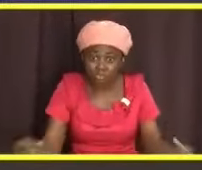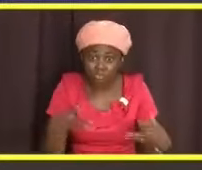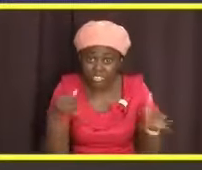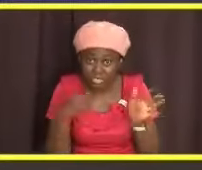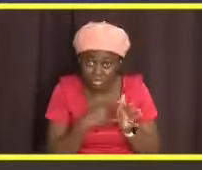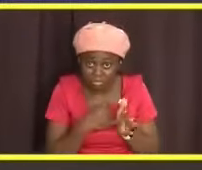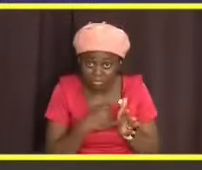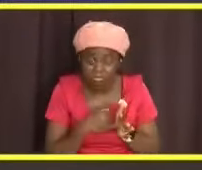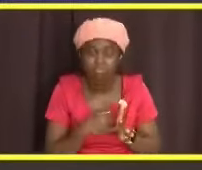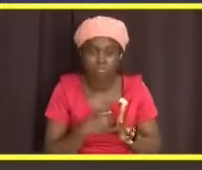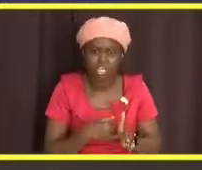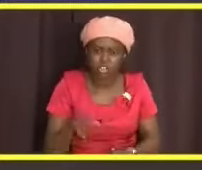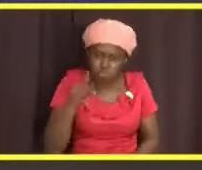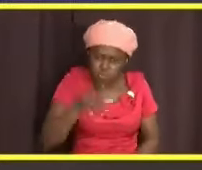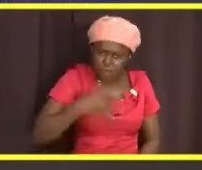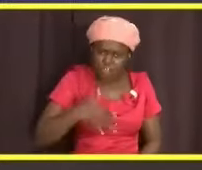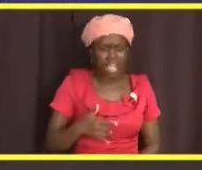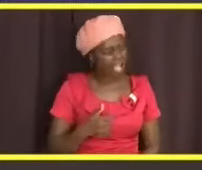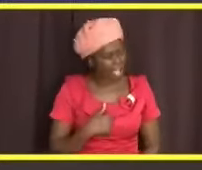that will need